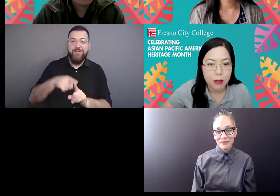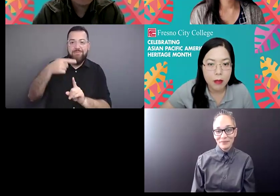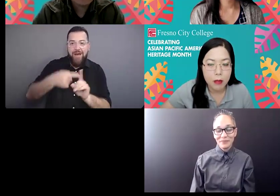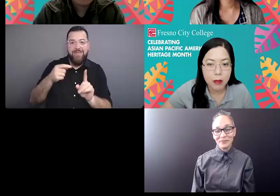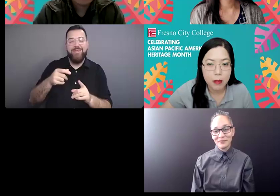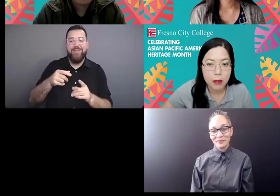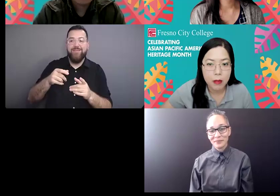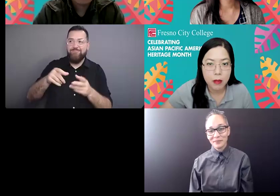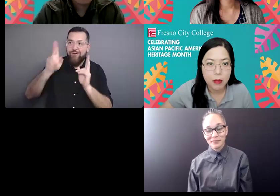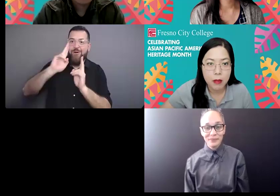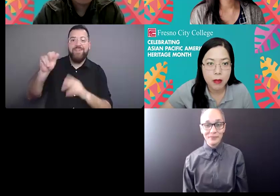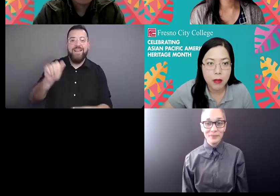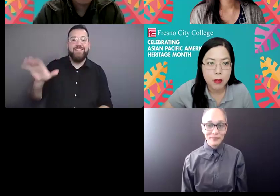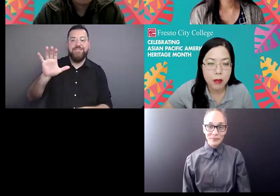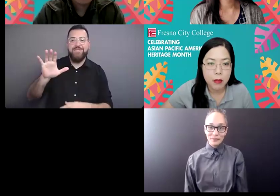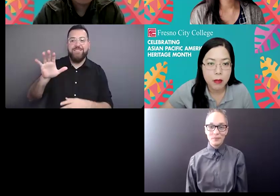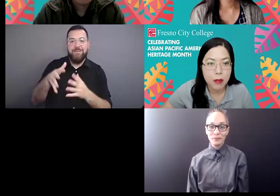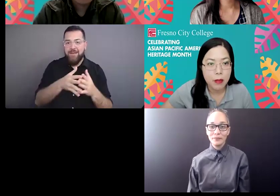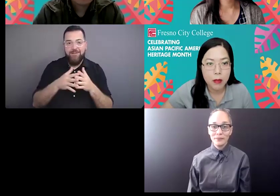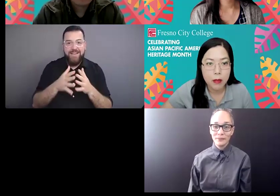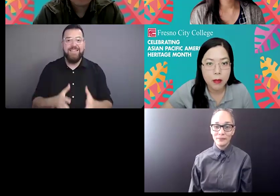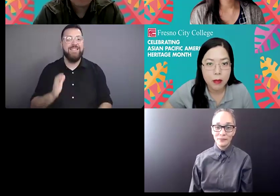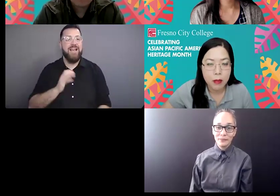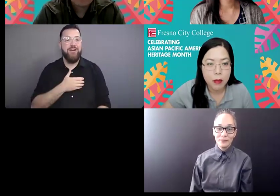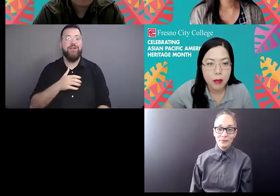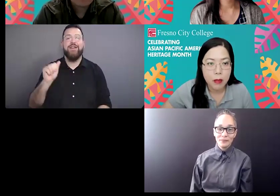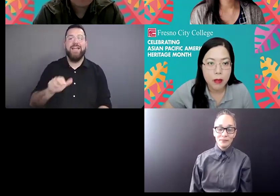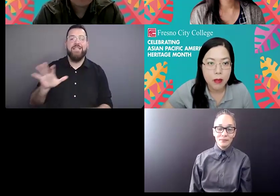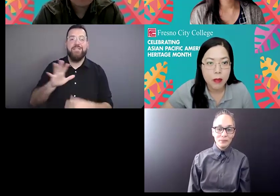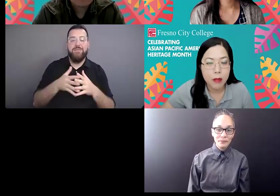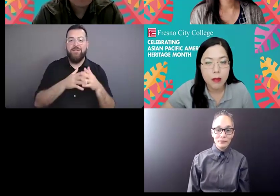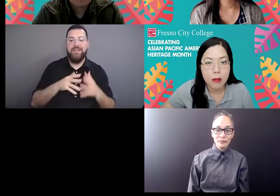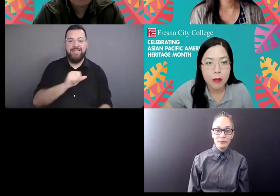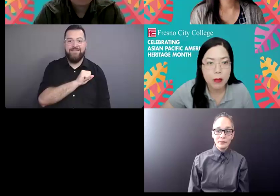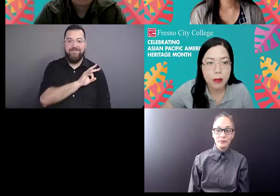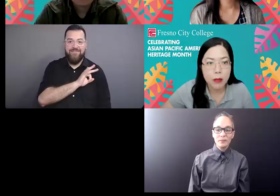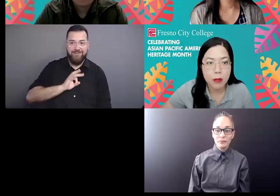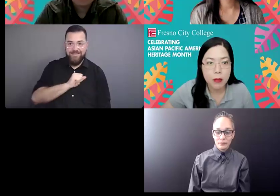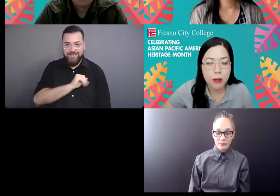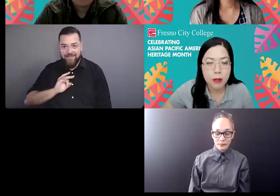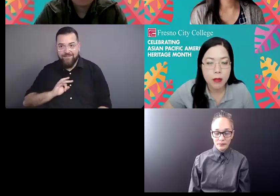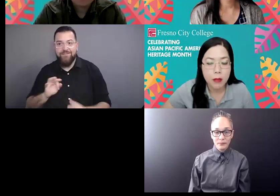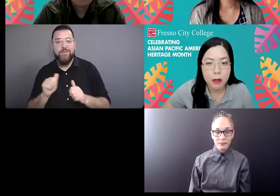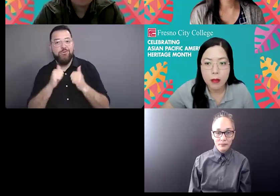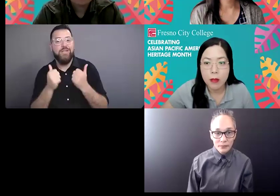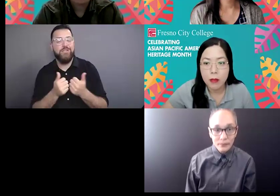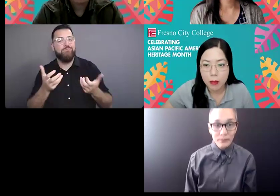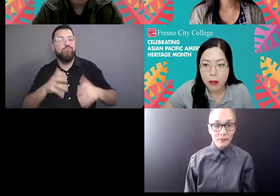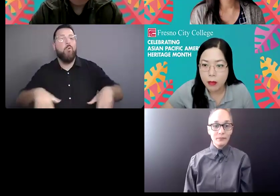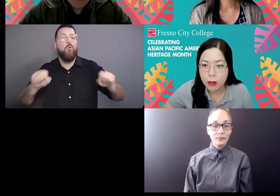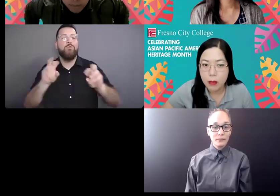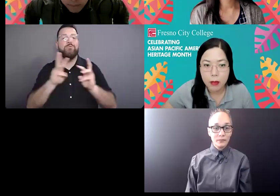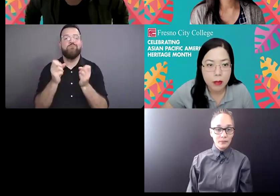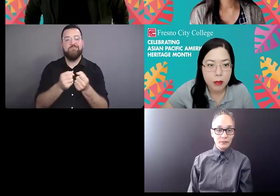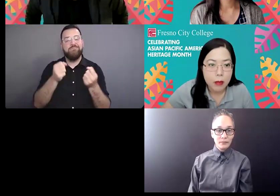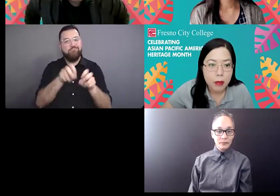we the Asian American Faculty Staff Association at Fresno City College likes to put on this panel to help us learn